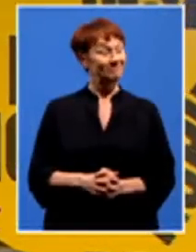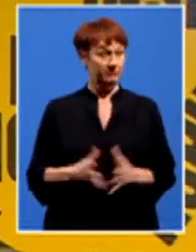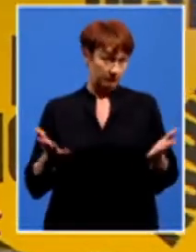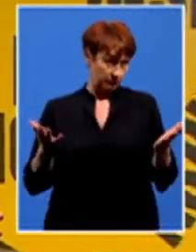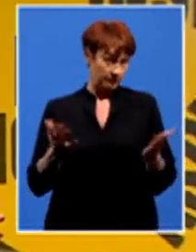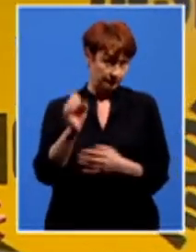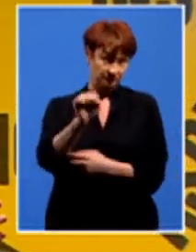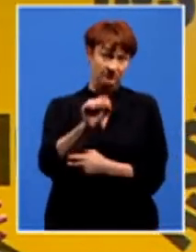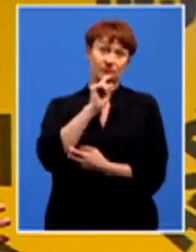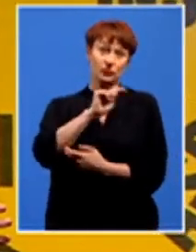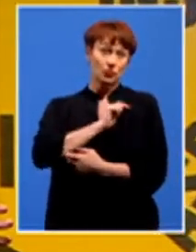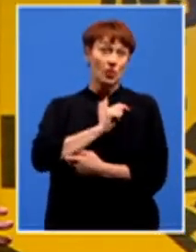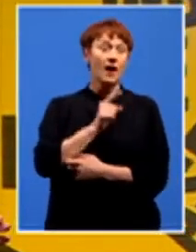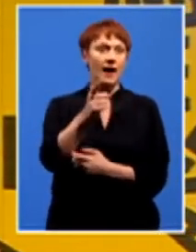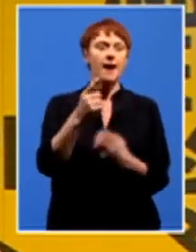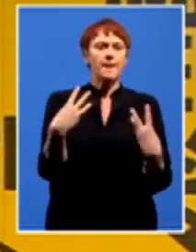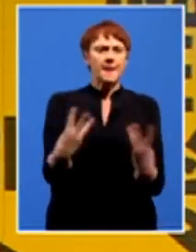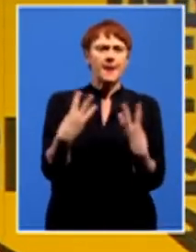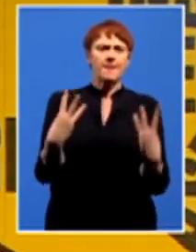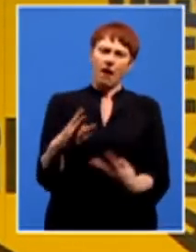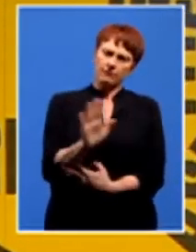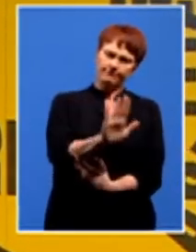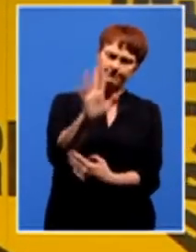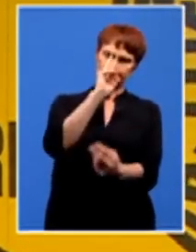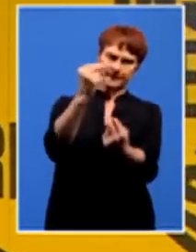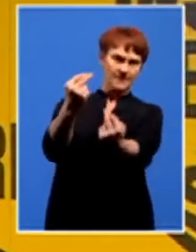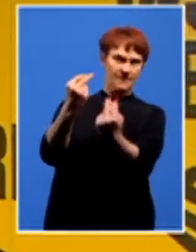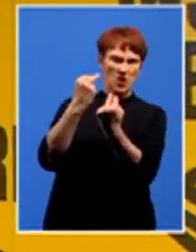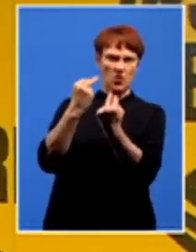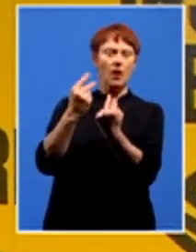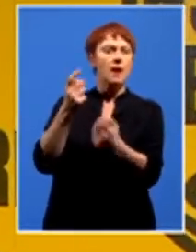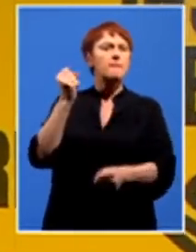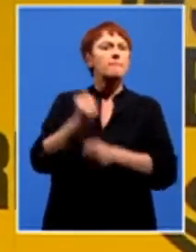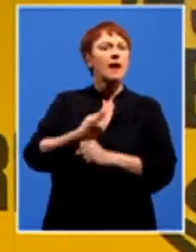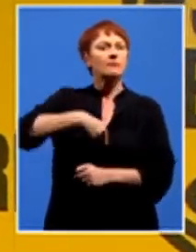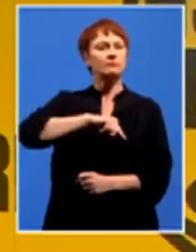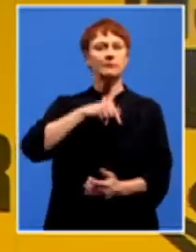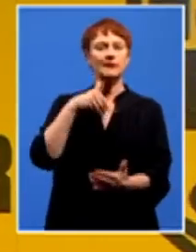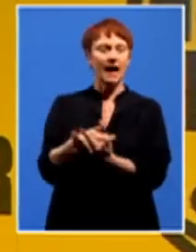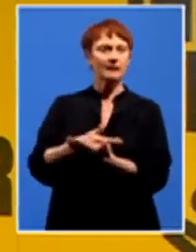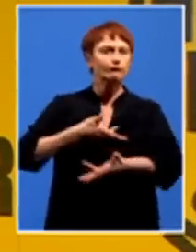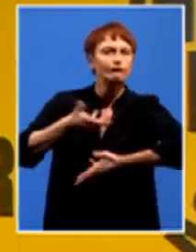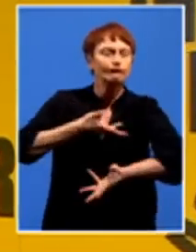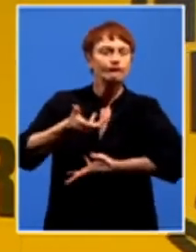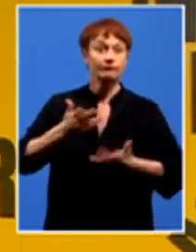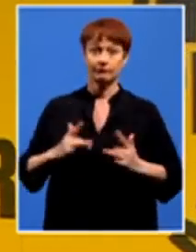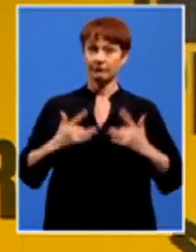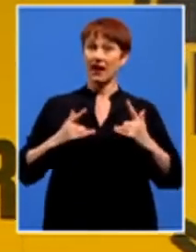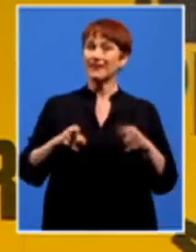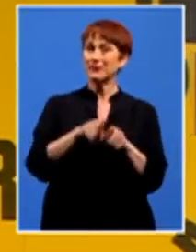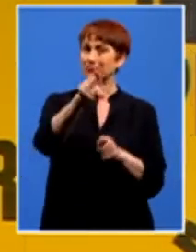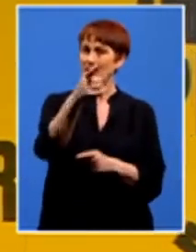Well, of course, then on that note, the People's View allows you to interact with us live on the show. And you can share your